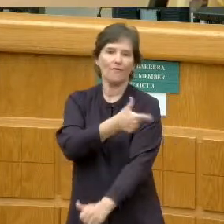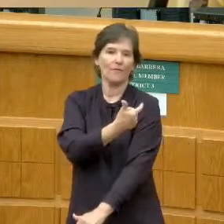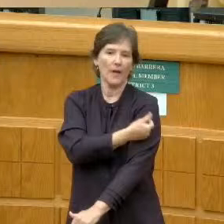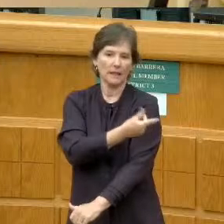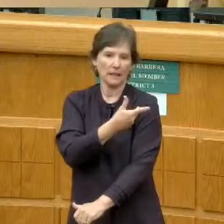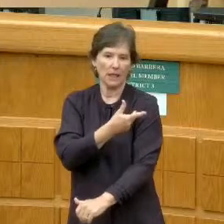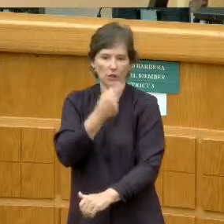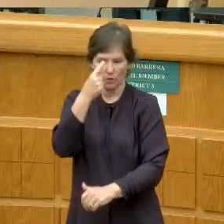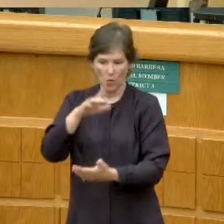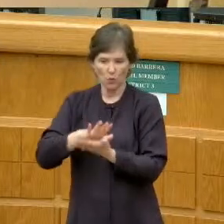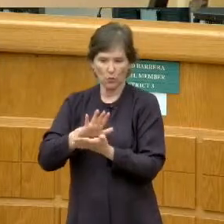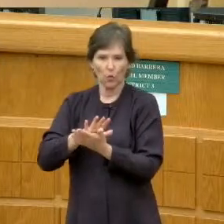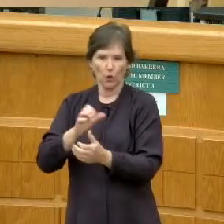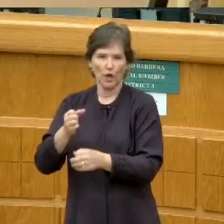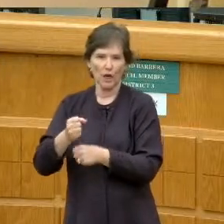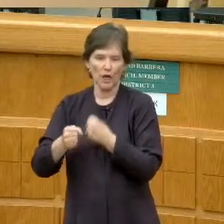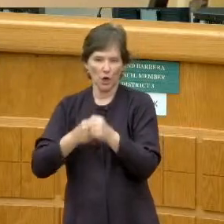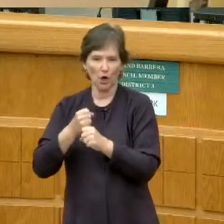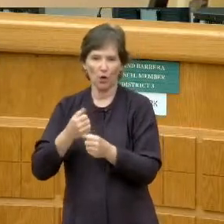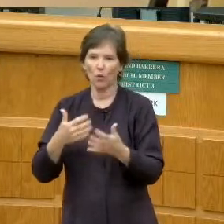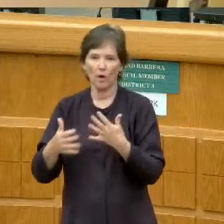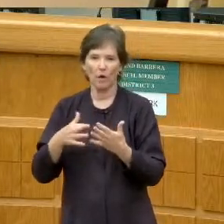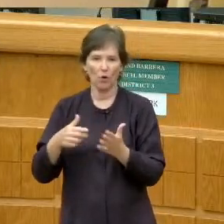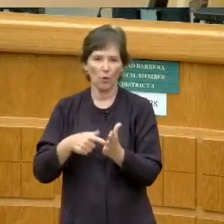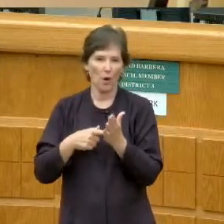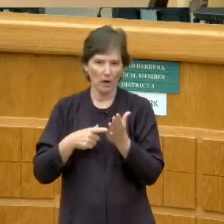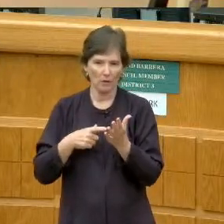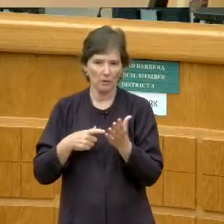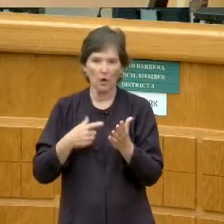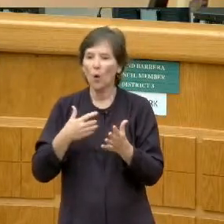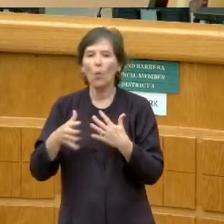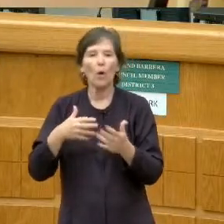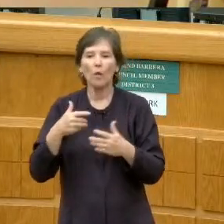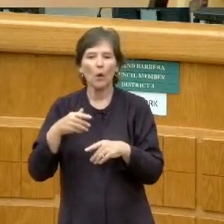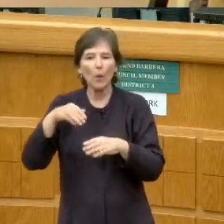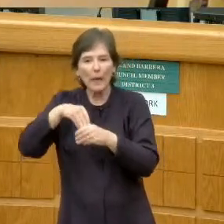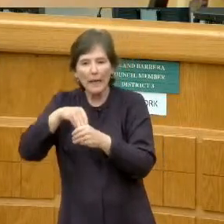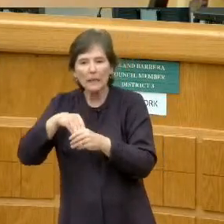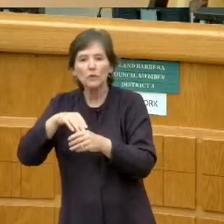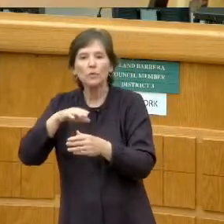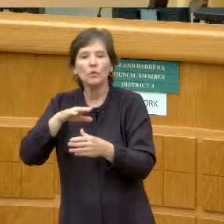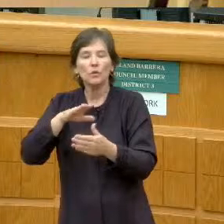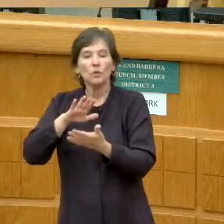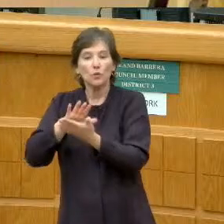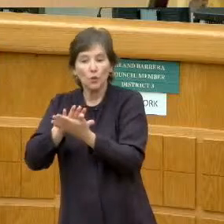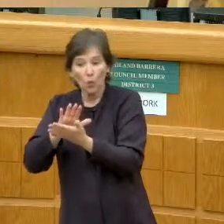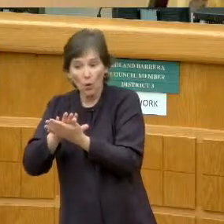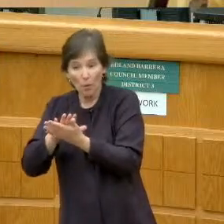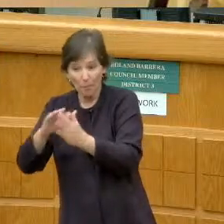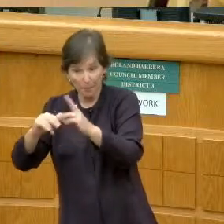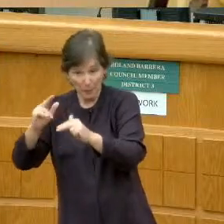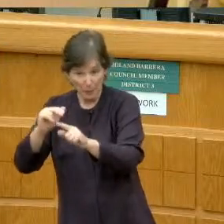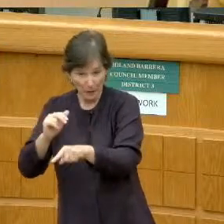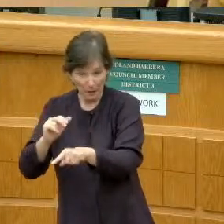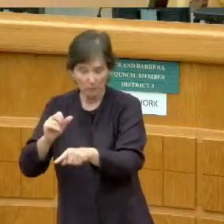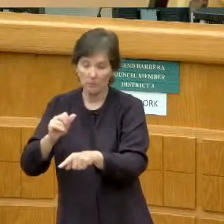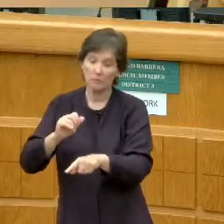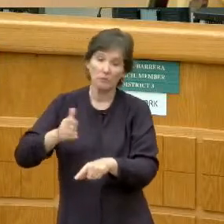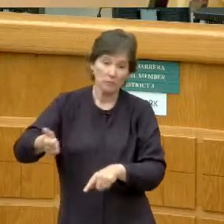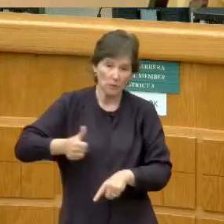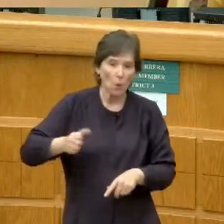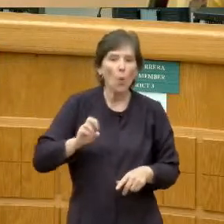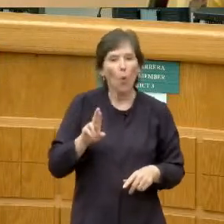2020-2021 school year, whether virtually or on campus. It's very important. In order to help these